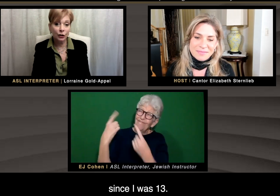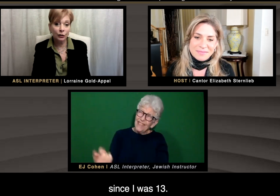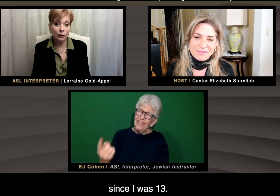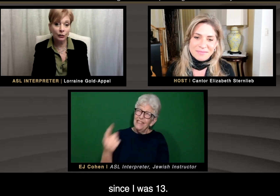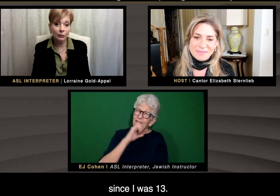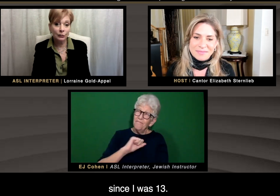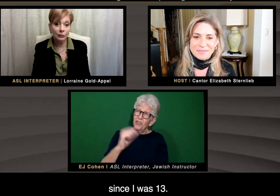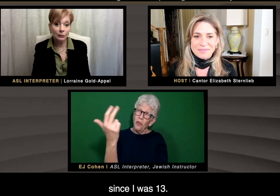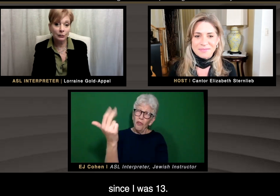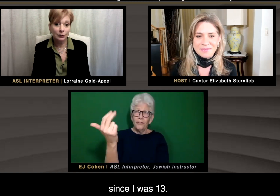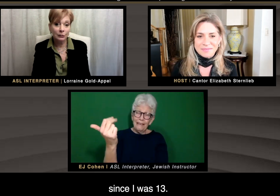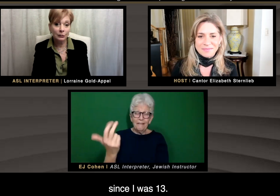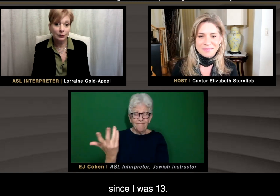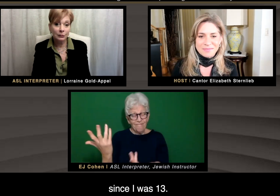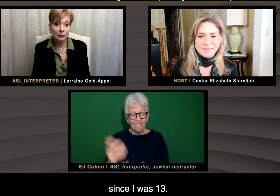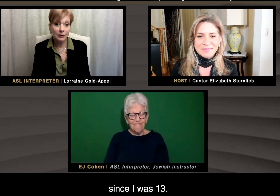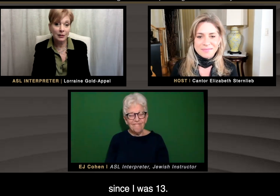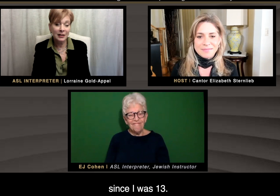instructor